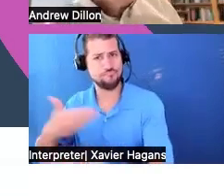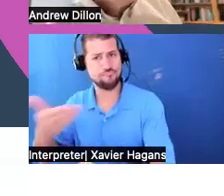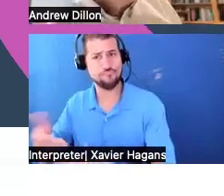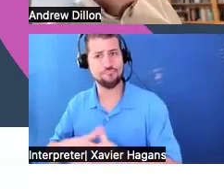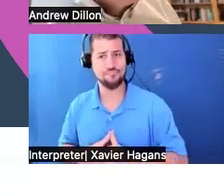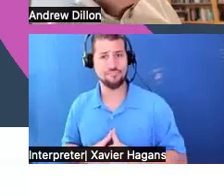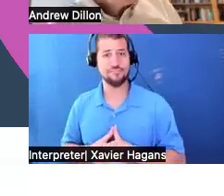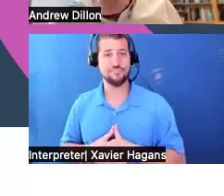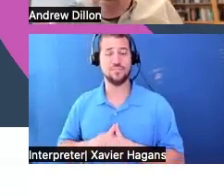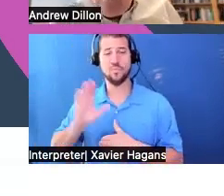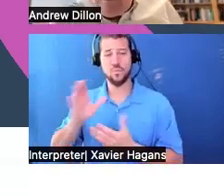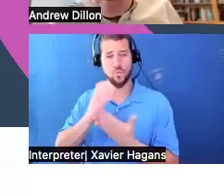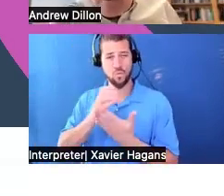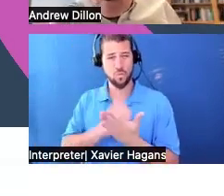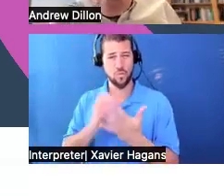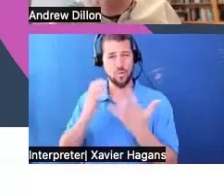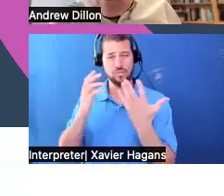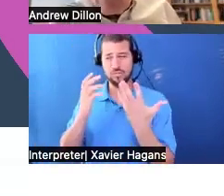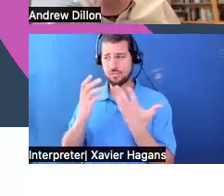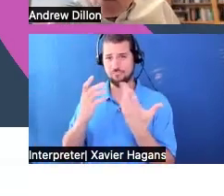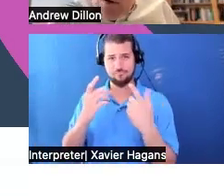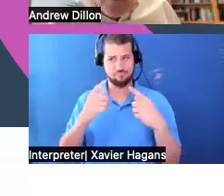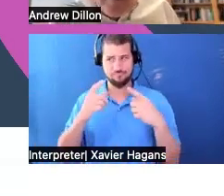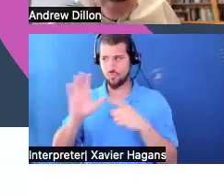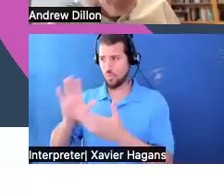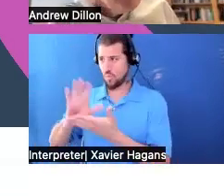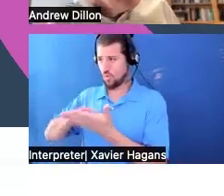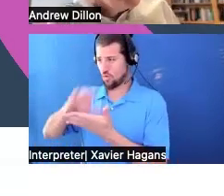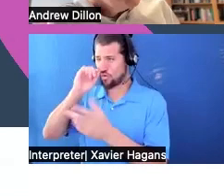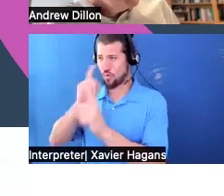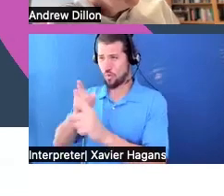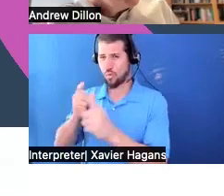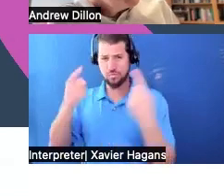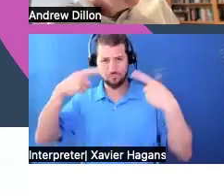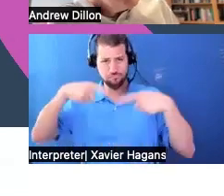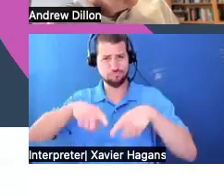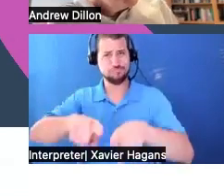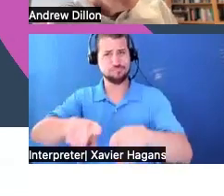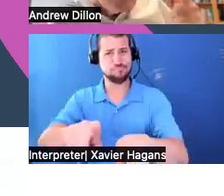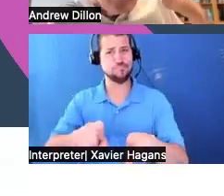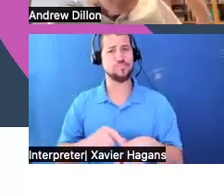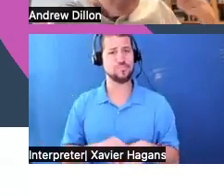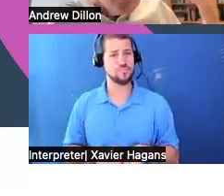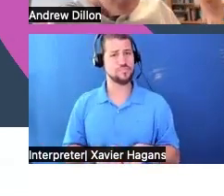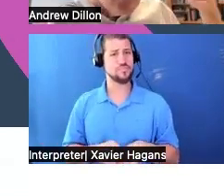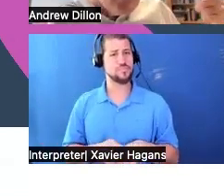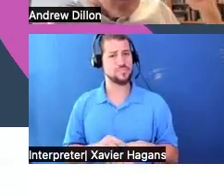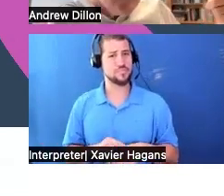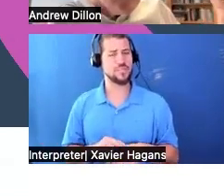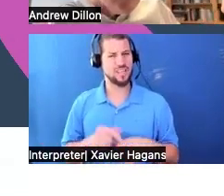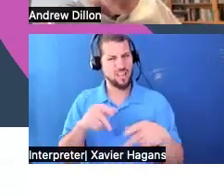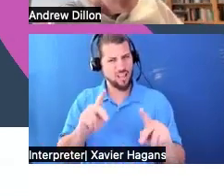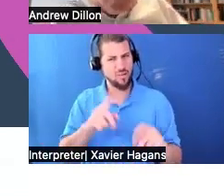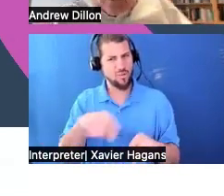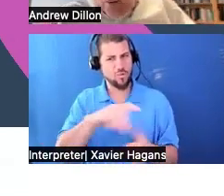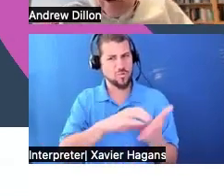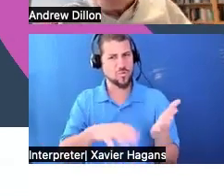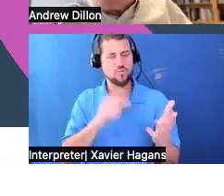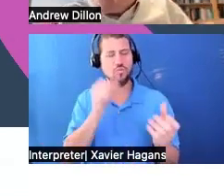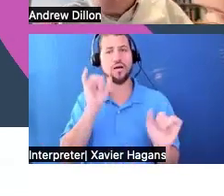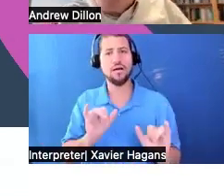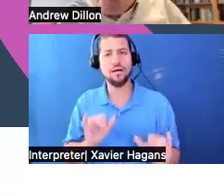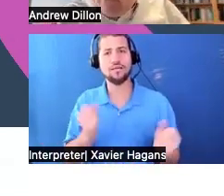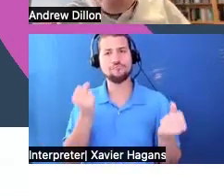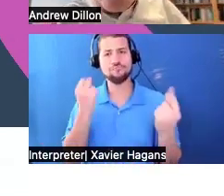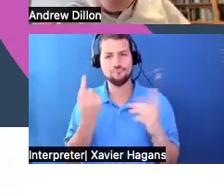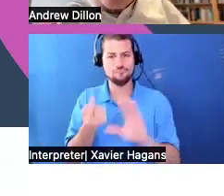Aligning your course with your own learning goals and allowing students, to sort of understand what's going on